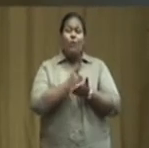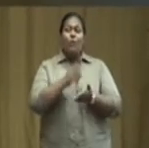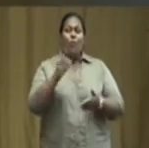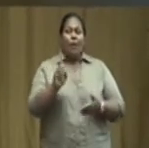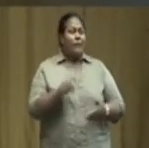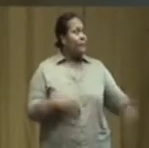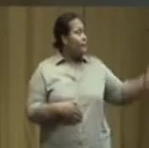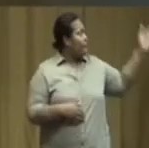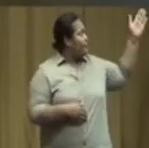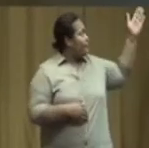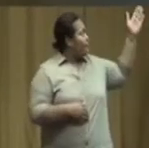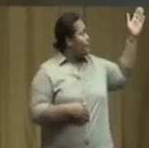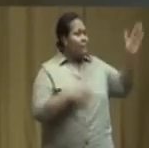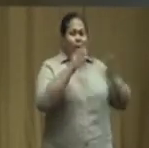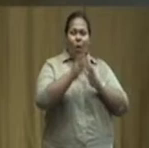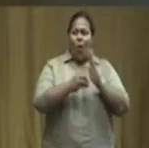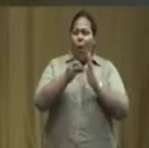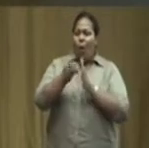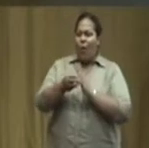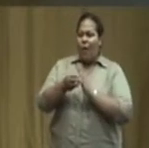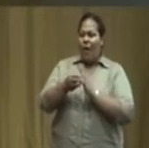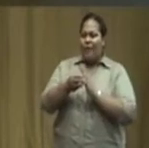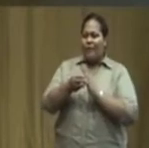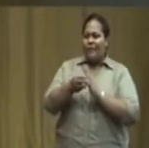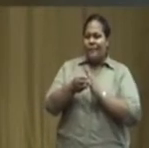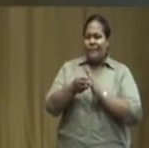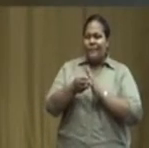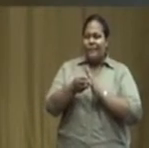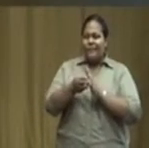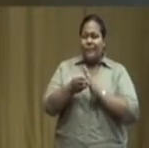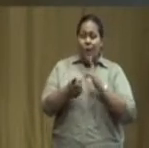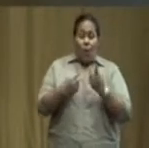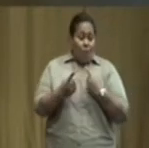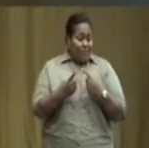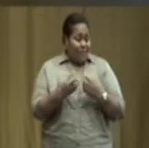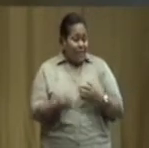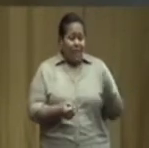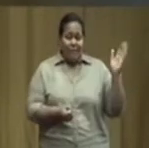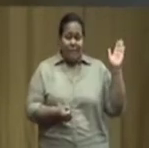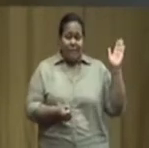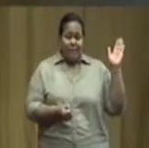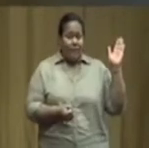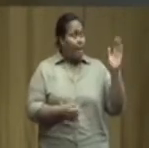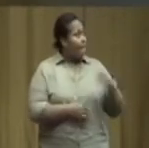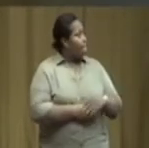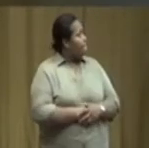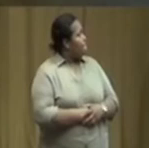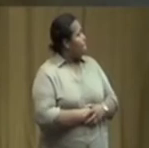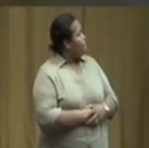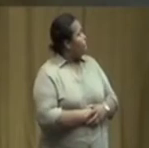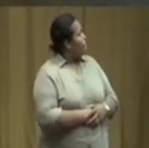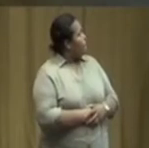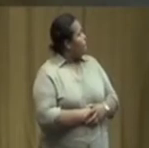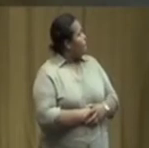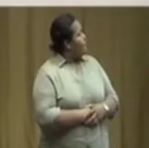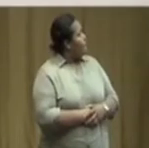OER Commons. Now, it's quite an amazing website, whatever your discipline, and